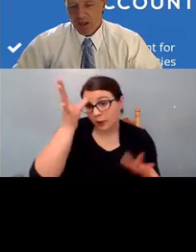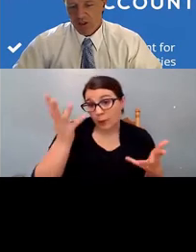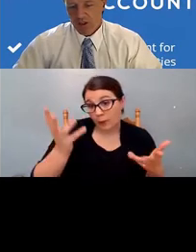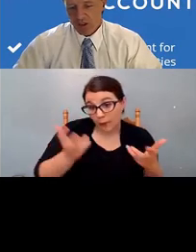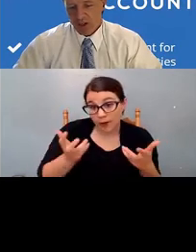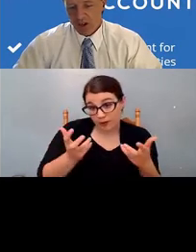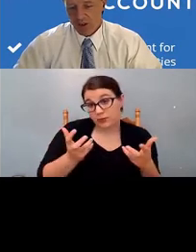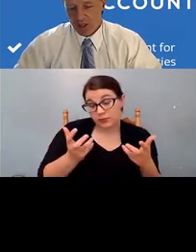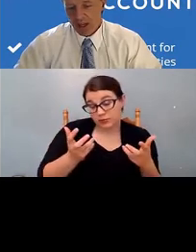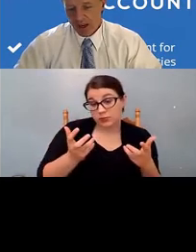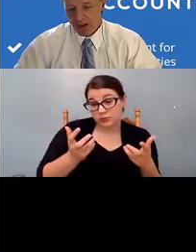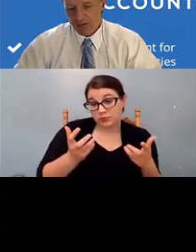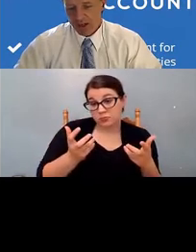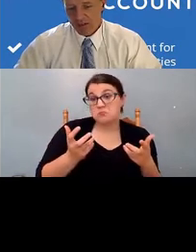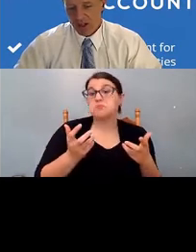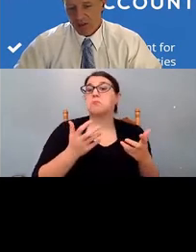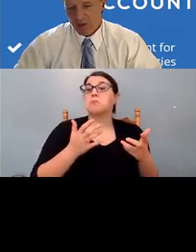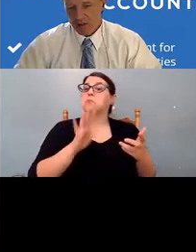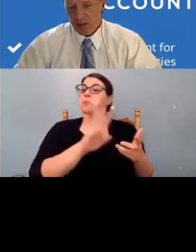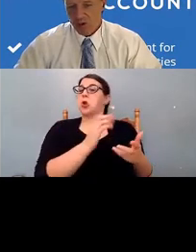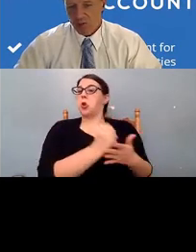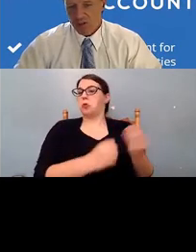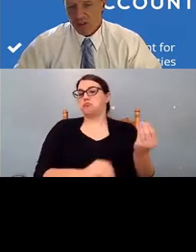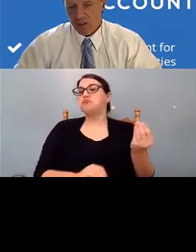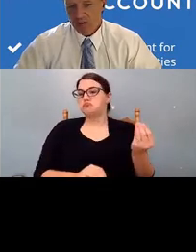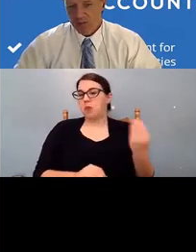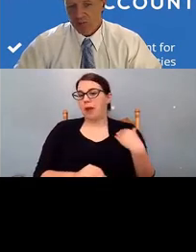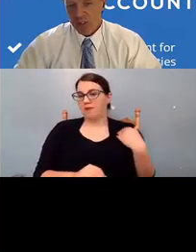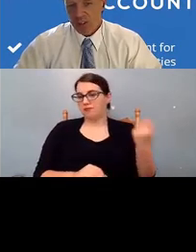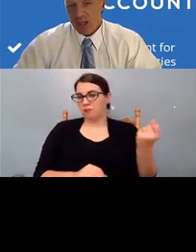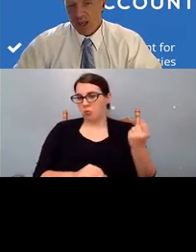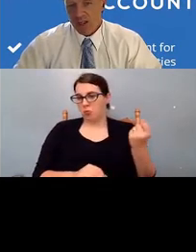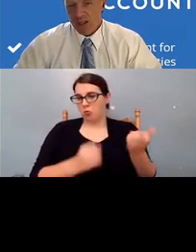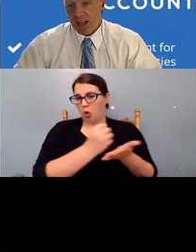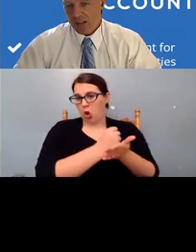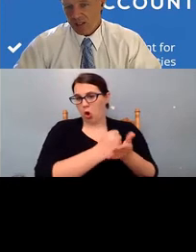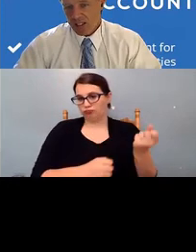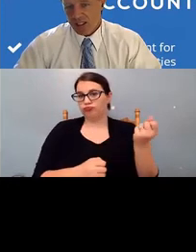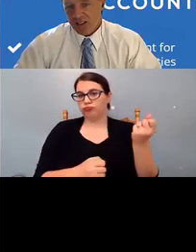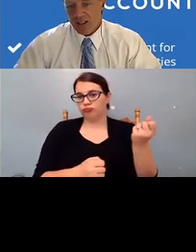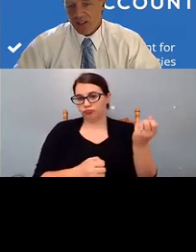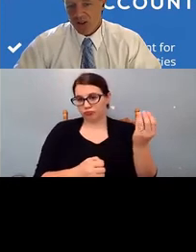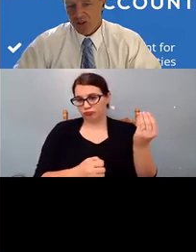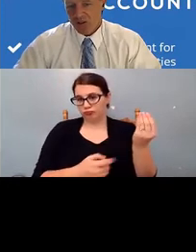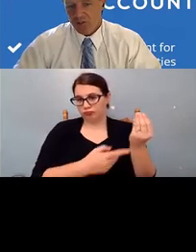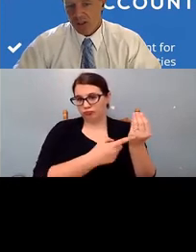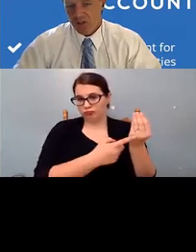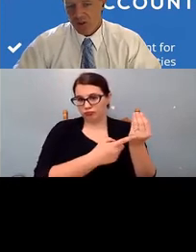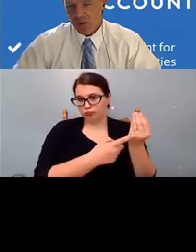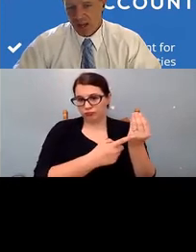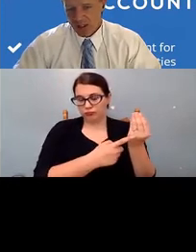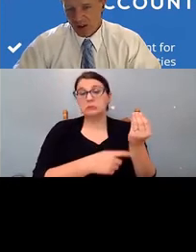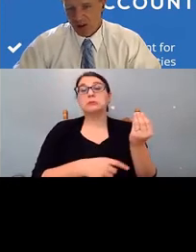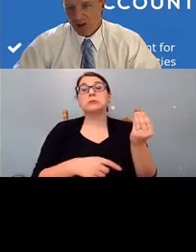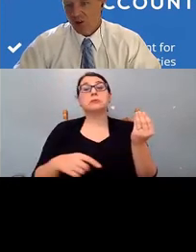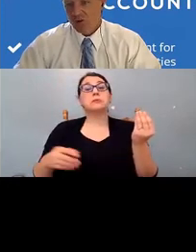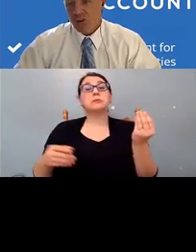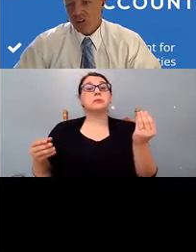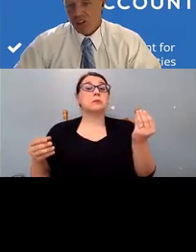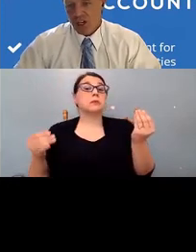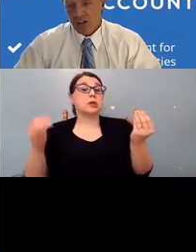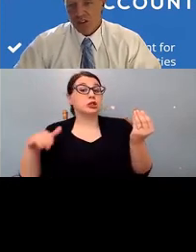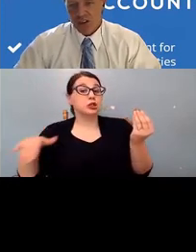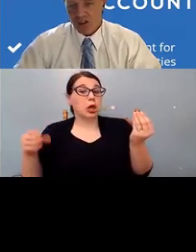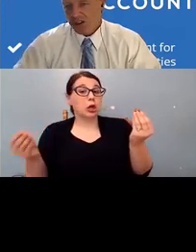money onto the card that they have as the authorized legal representative, and then as needed can transfer money from that card over